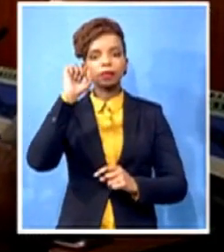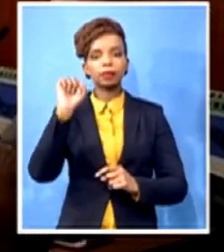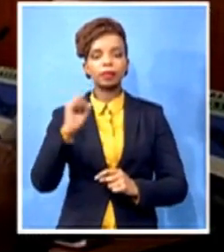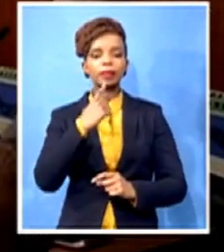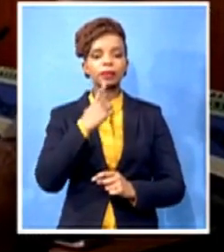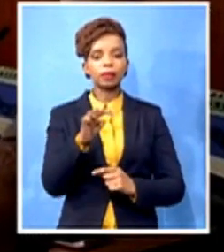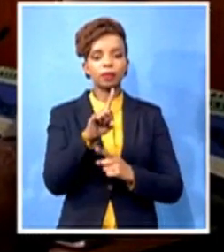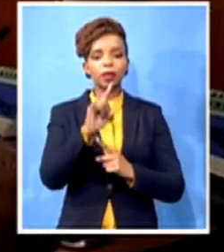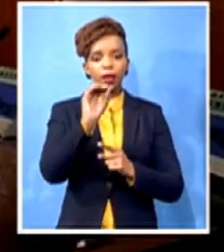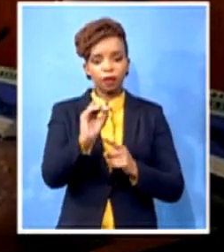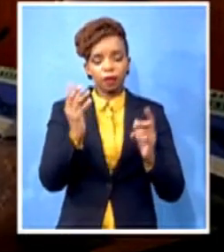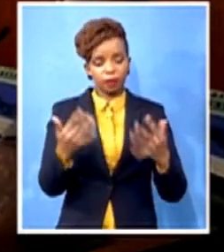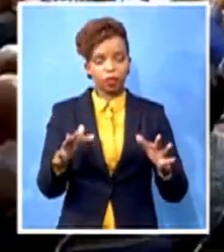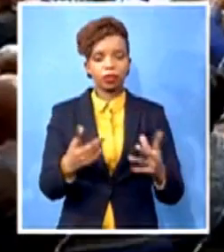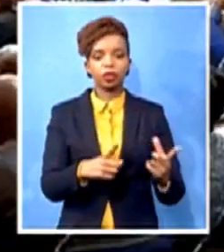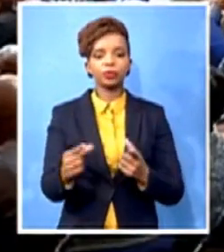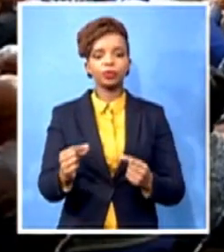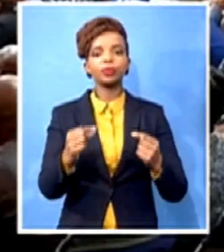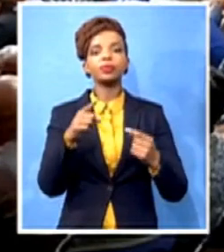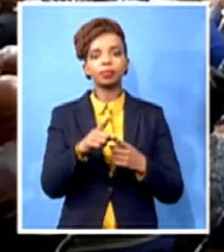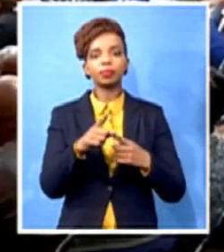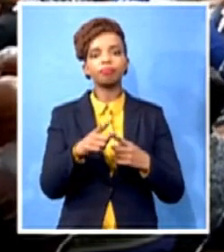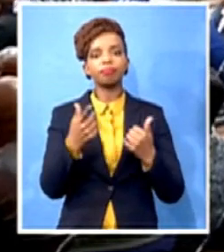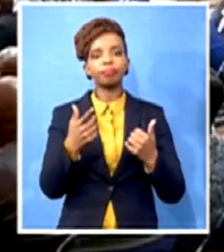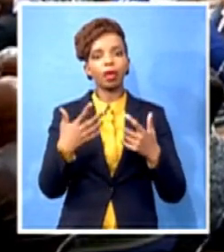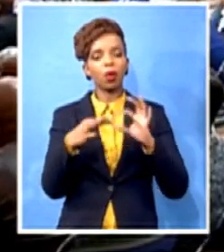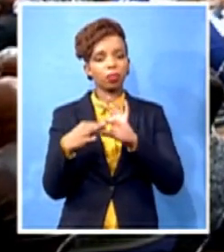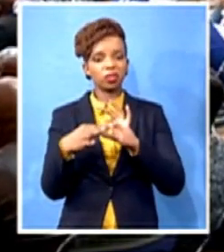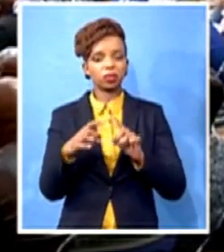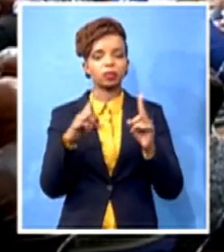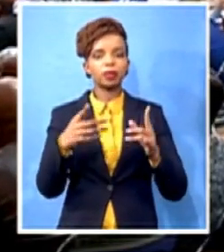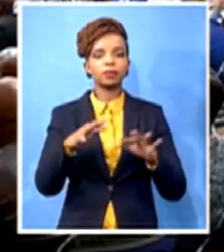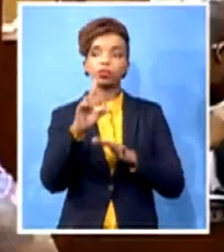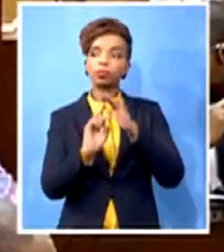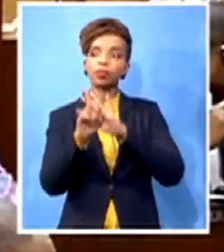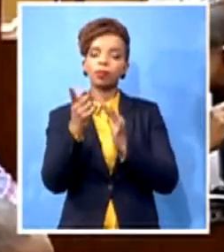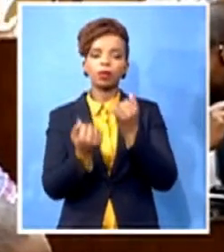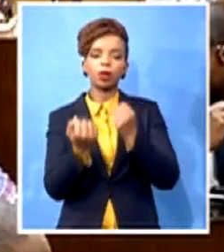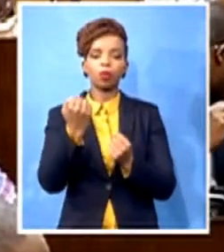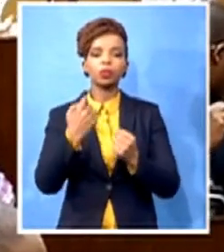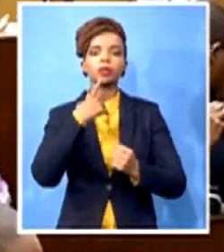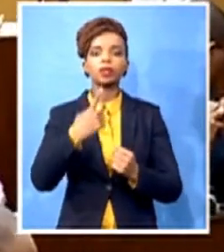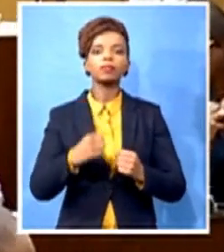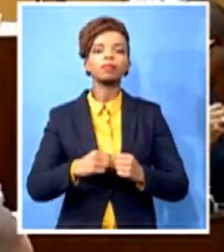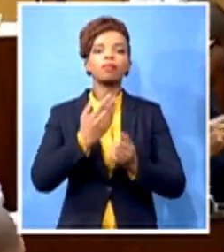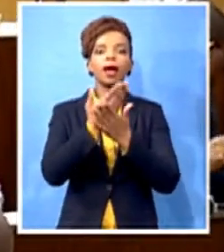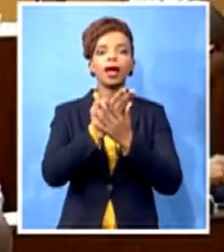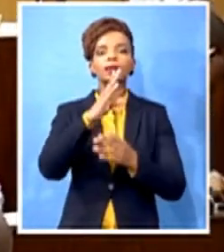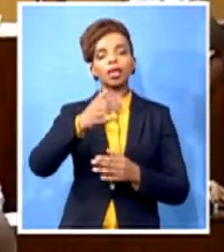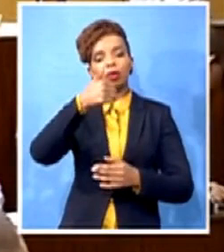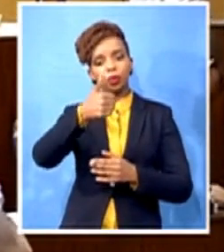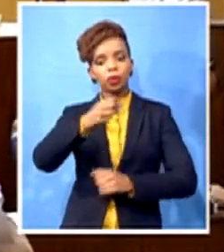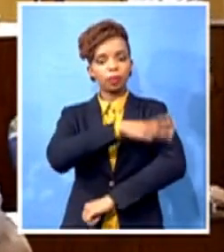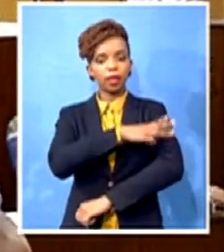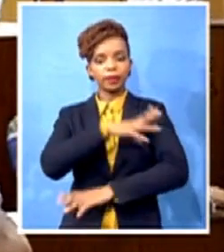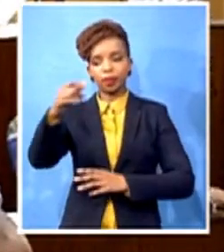to challenge that he be removed as the acting city manager and they be a good manager set in. But Blaine, the issue here, and I'll always stress that this is an